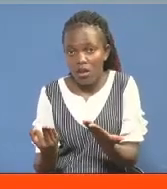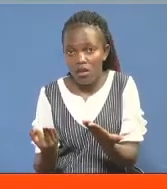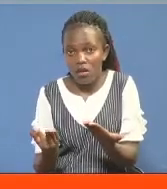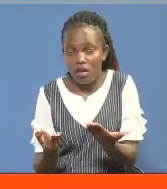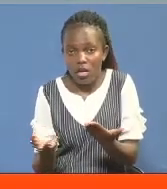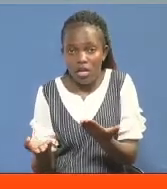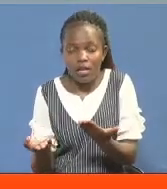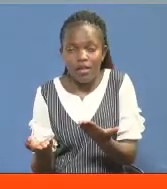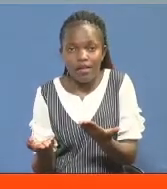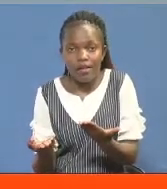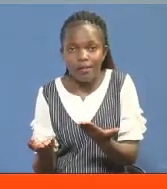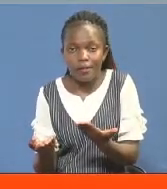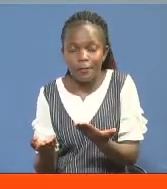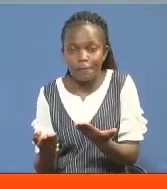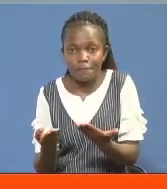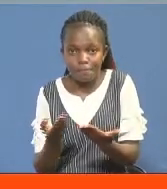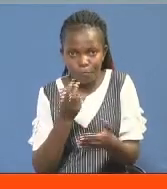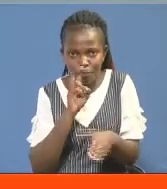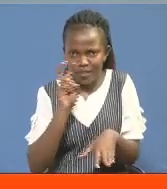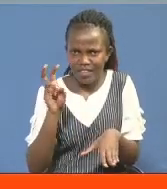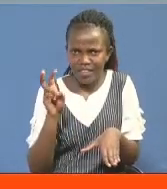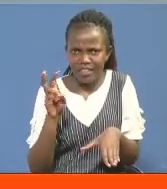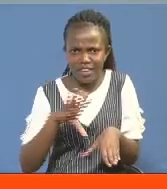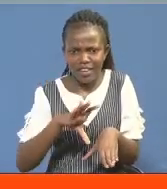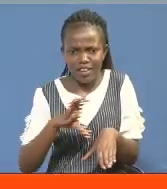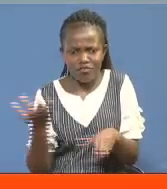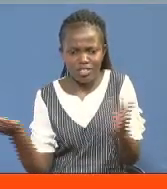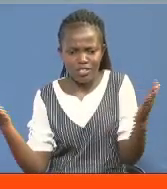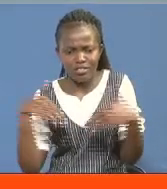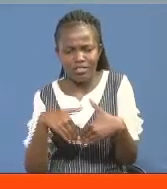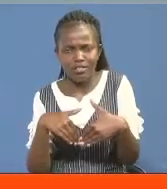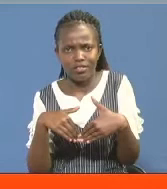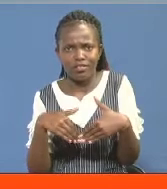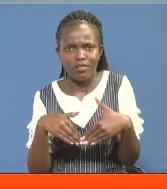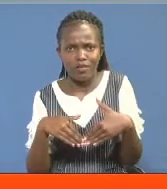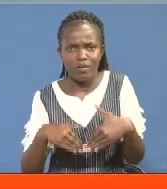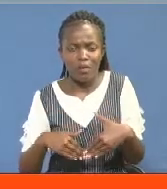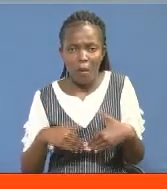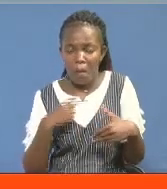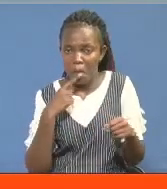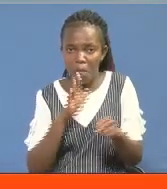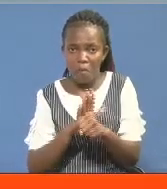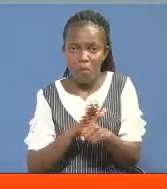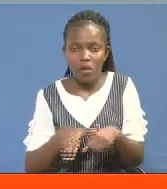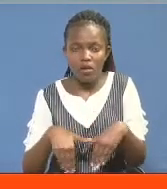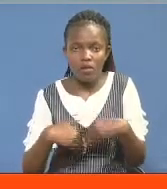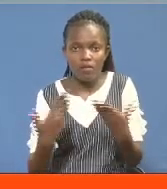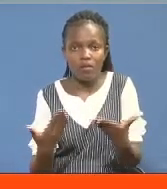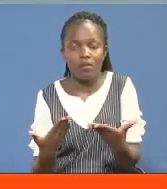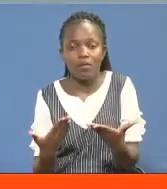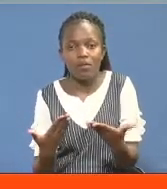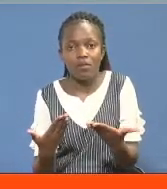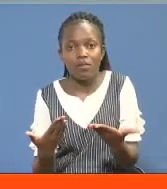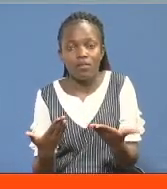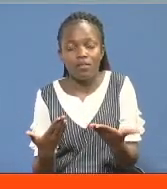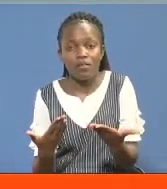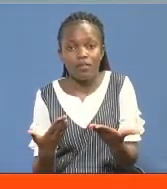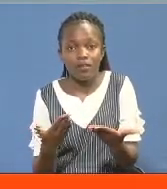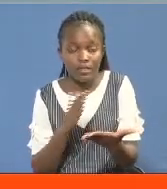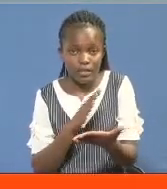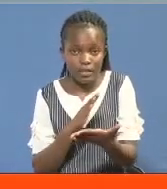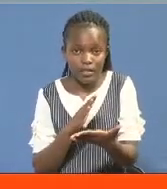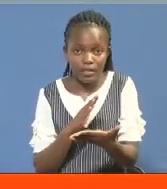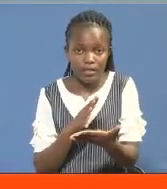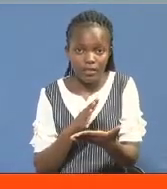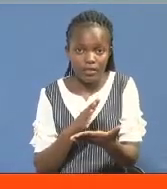that now the overdrive we're seeing in county assemblies is because they've been promised they will be given a car grant, something that